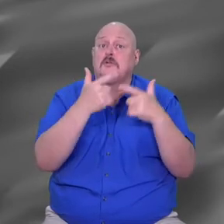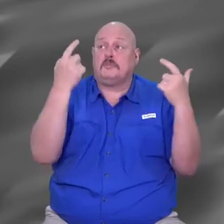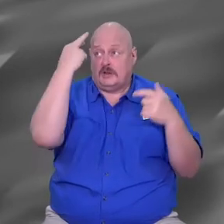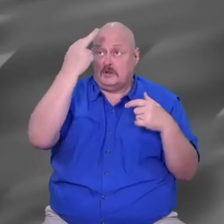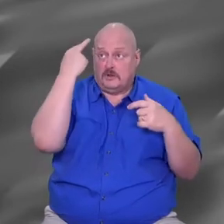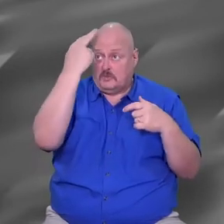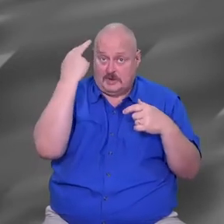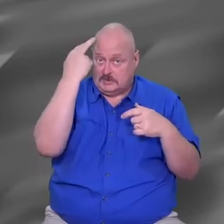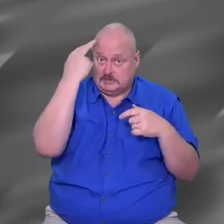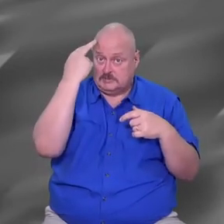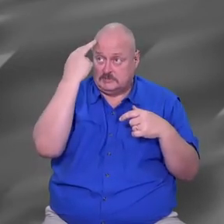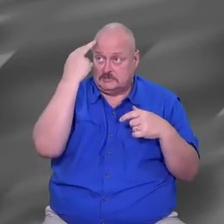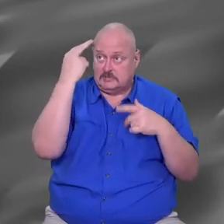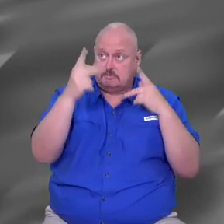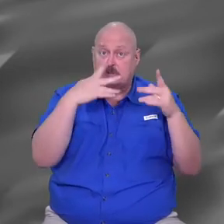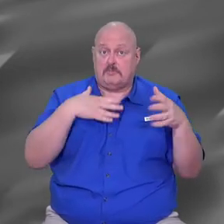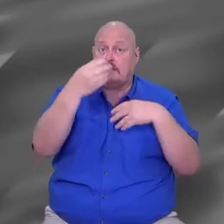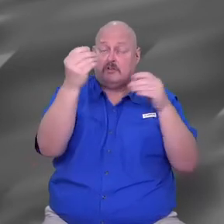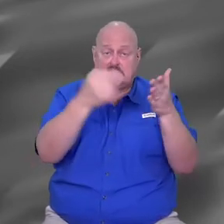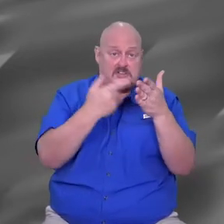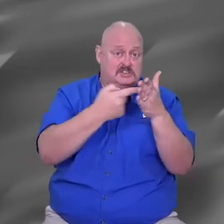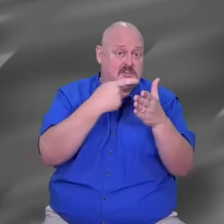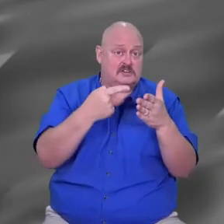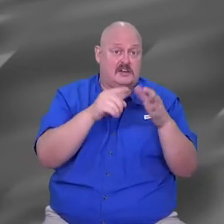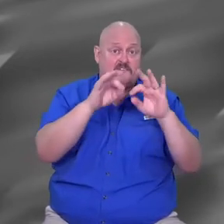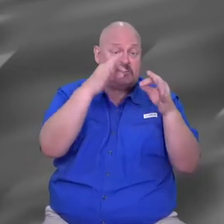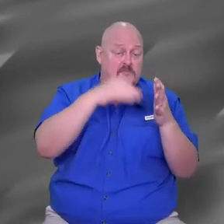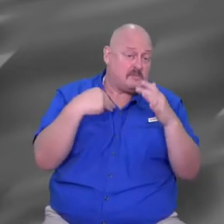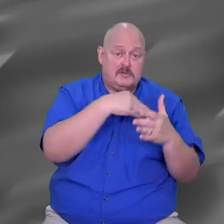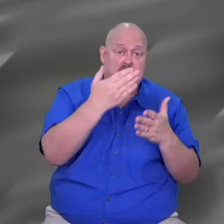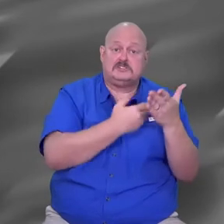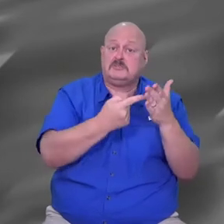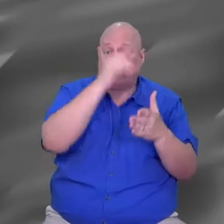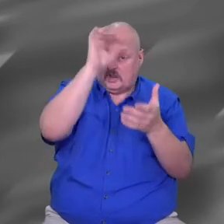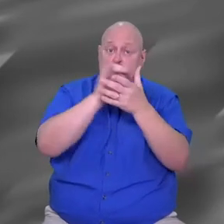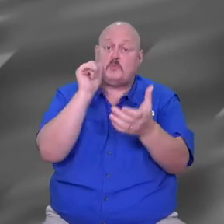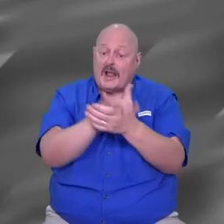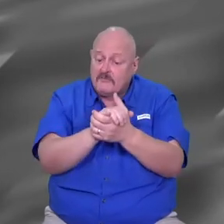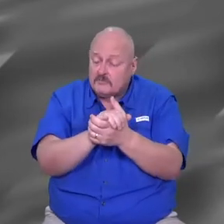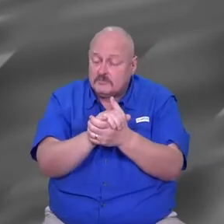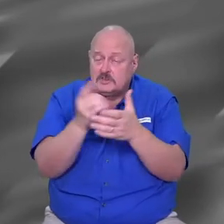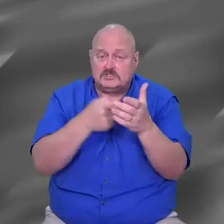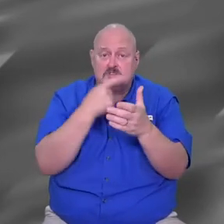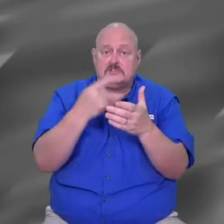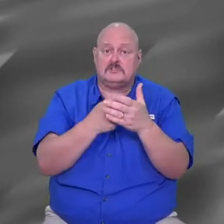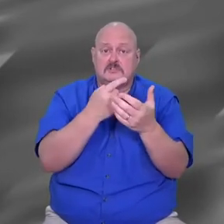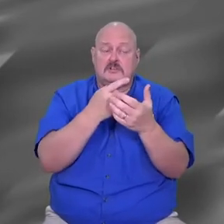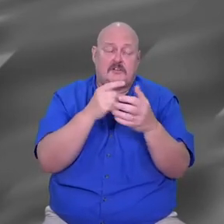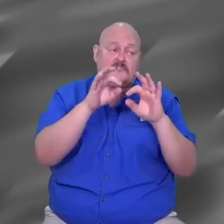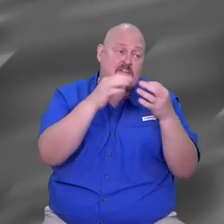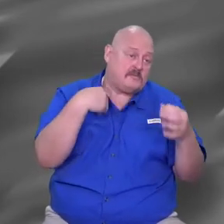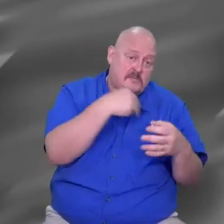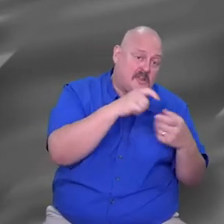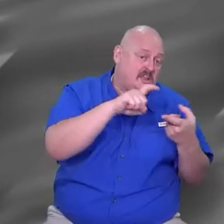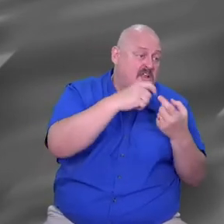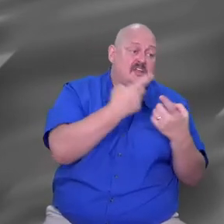reasons that people are in my office. Sometimes it's their family member. Sometimes it's their spouse. Sometimes it's a loved one. Sometimes it's a dear